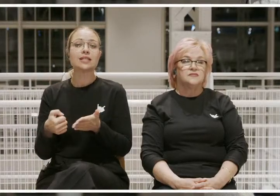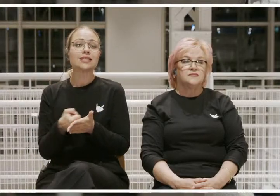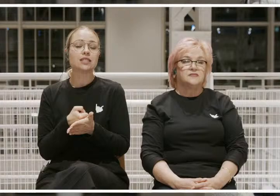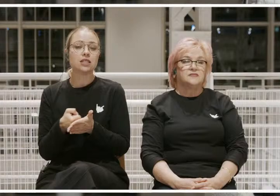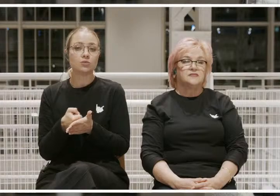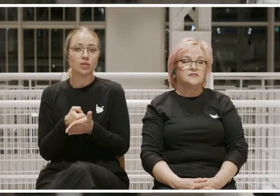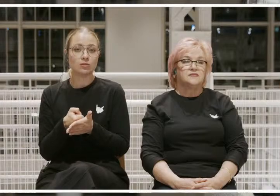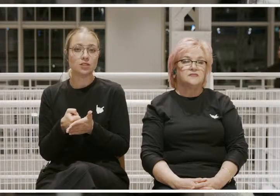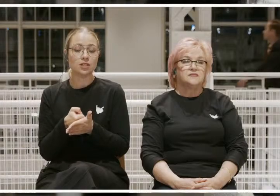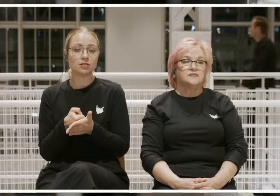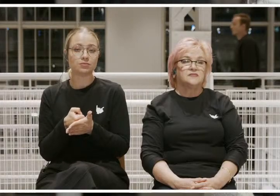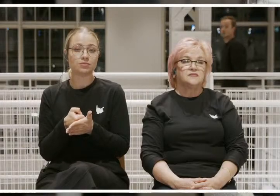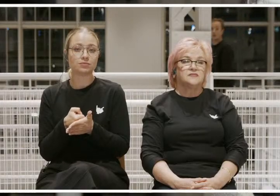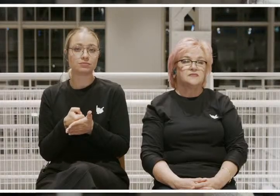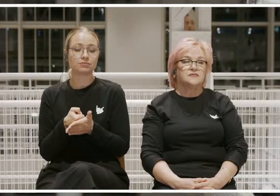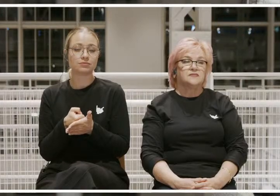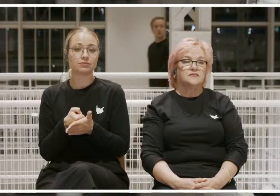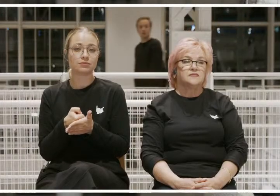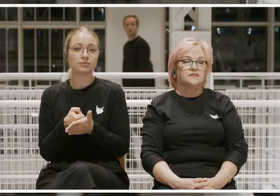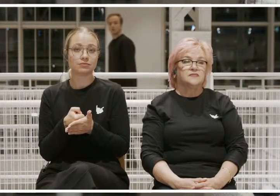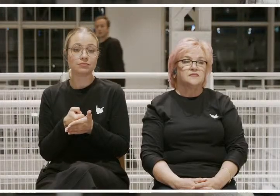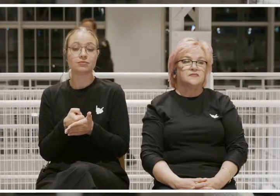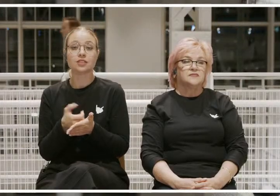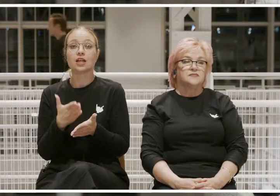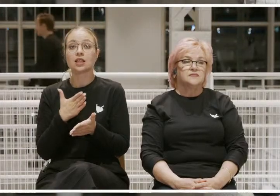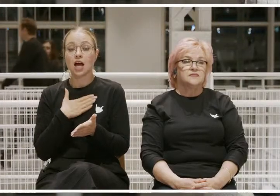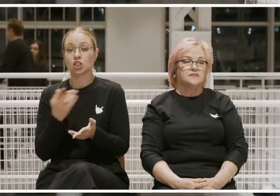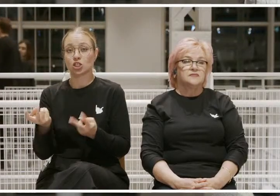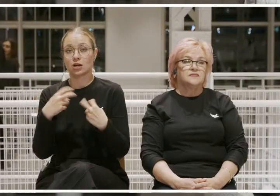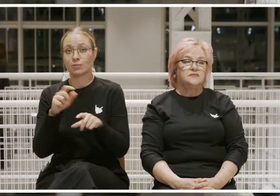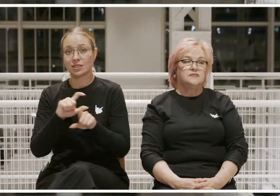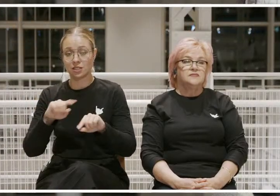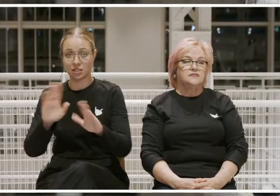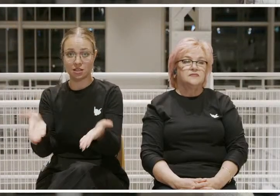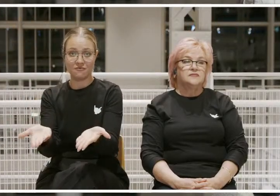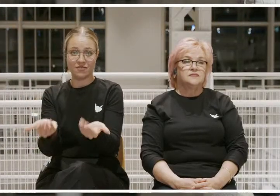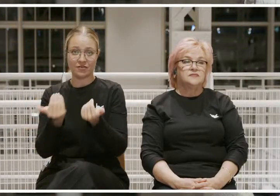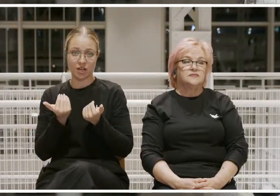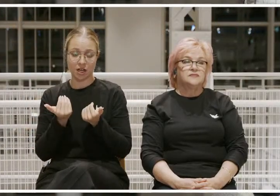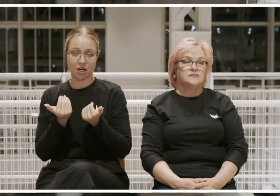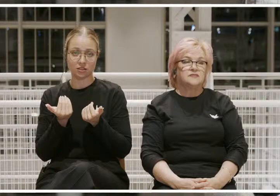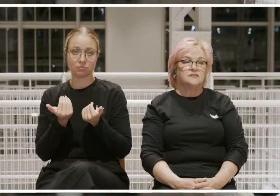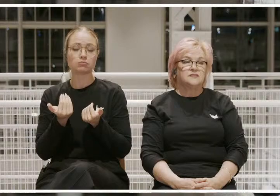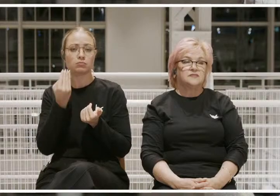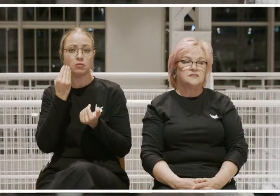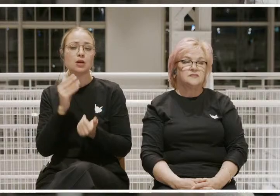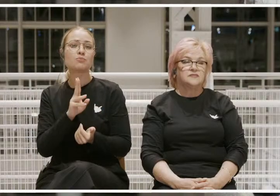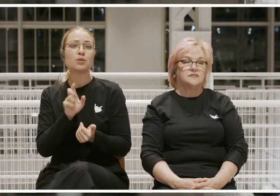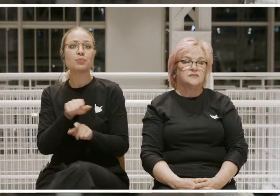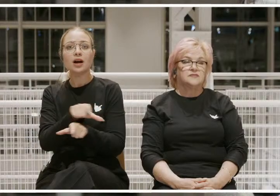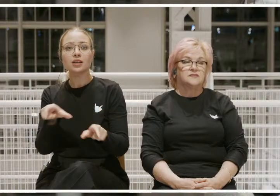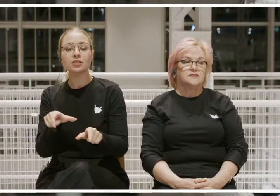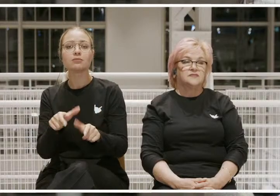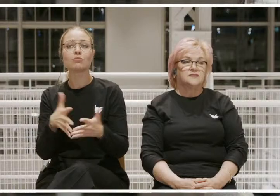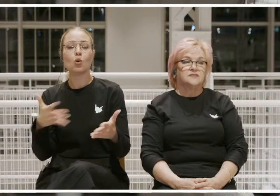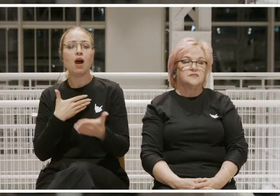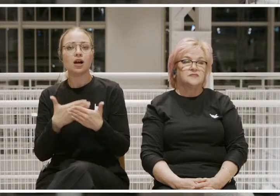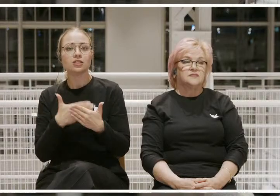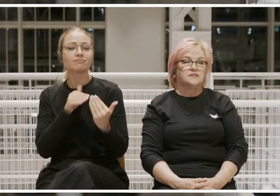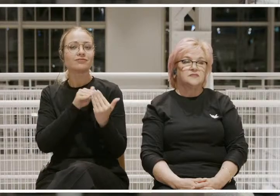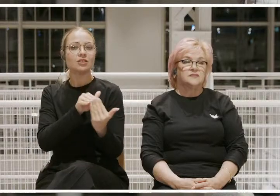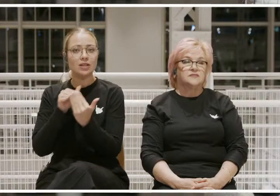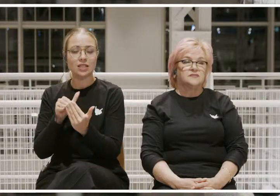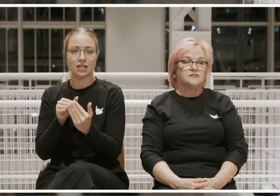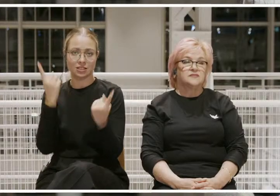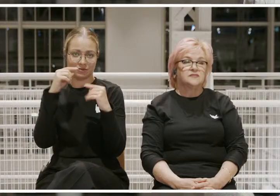make our visitors to have a better engagement with the projects and with the biennial. So all the